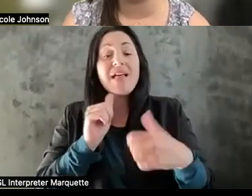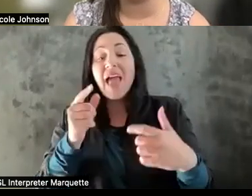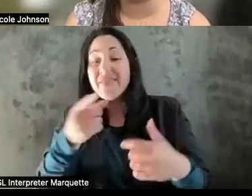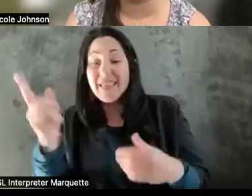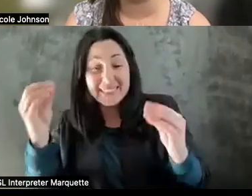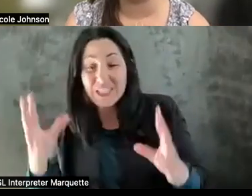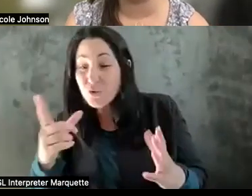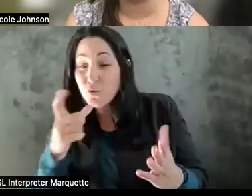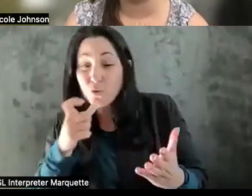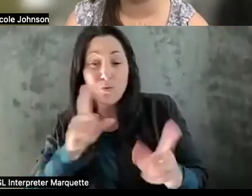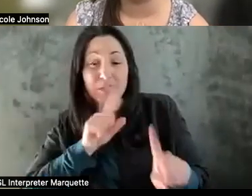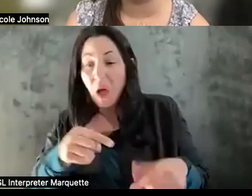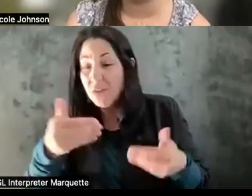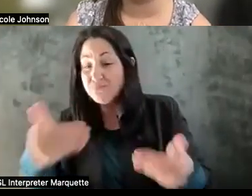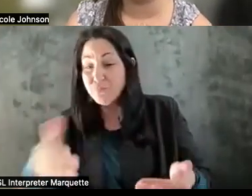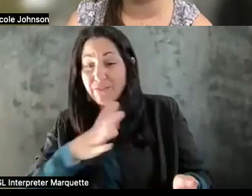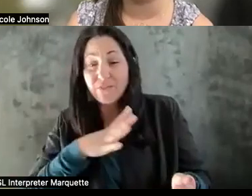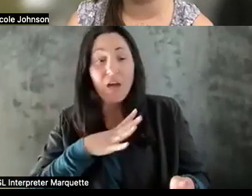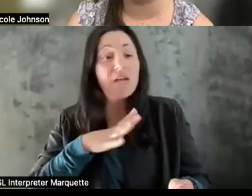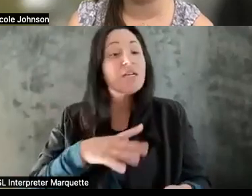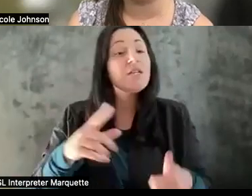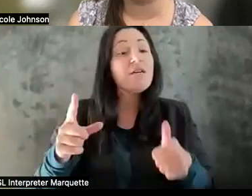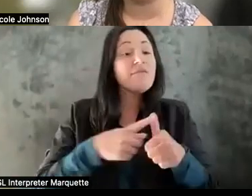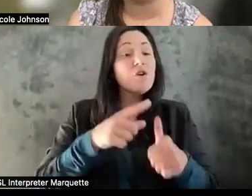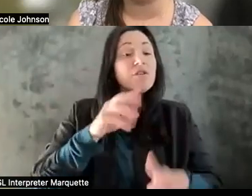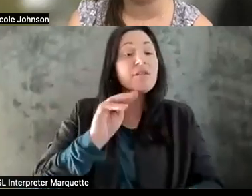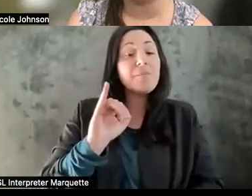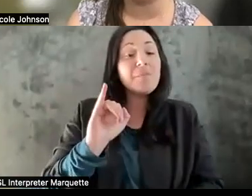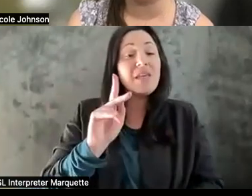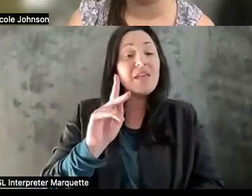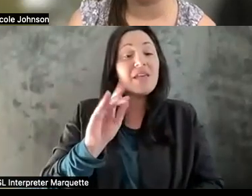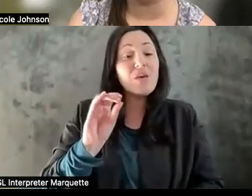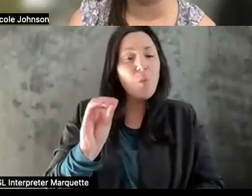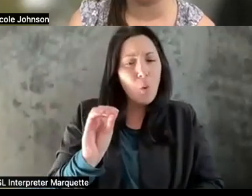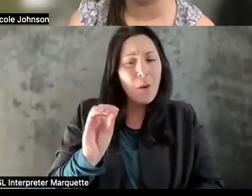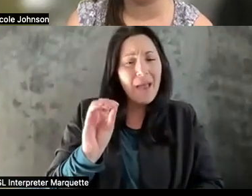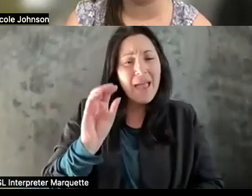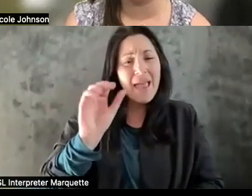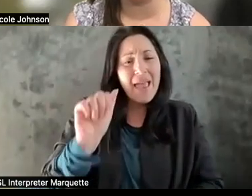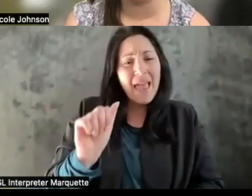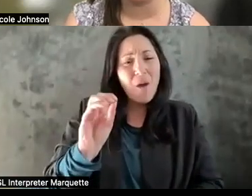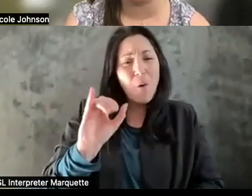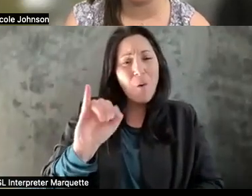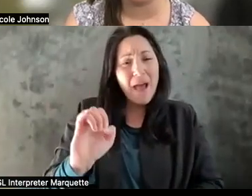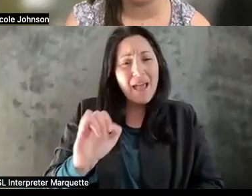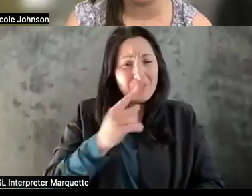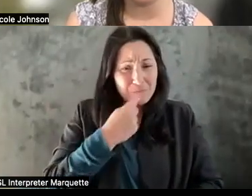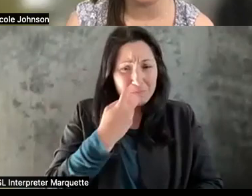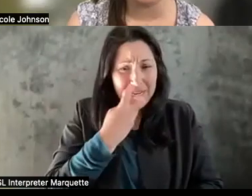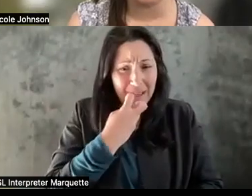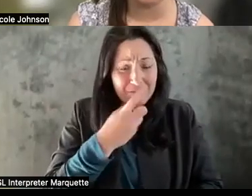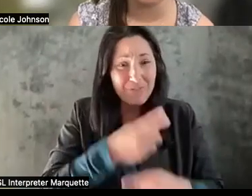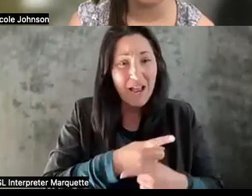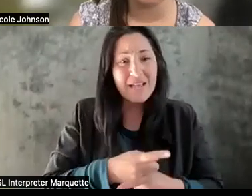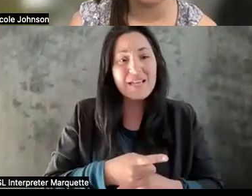response, please do. I see Mikio, and can you say your name for us so we know how to play it? So